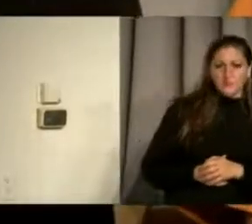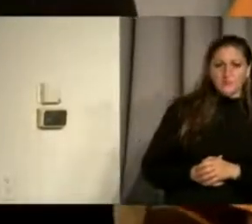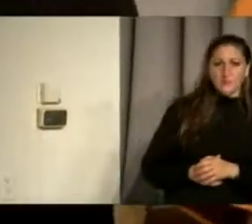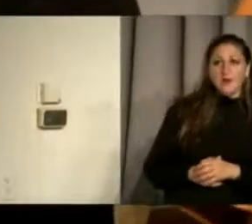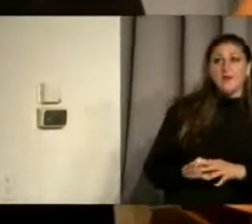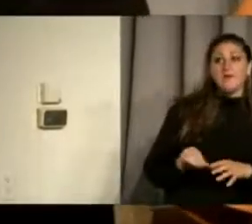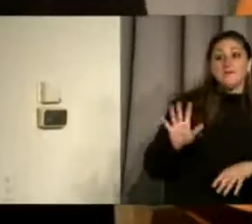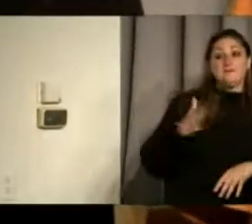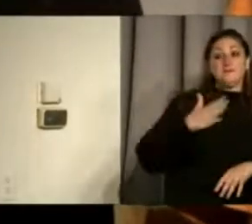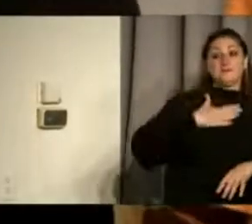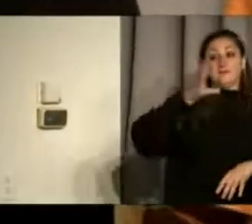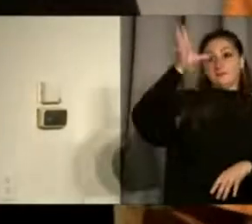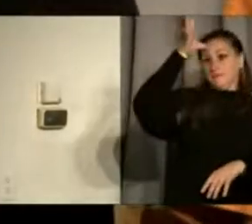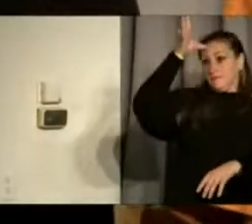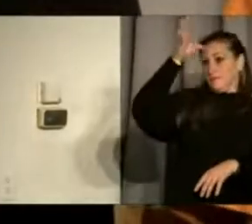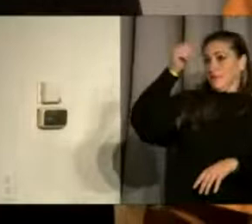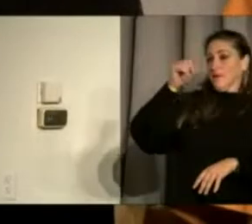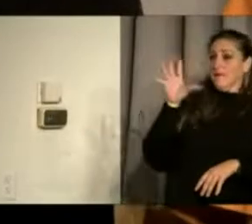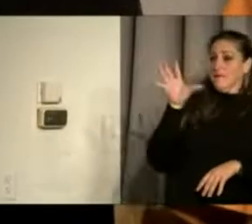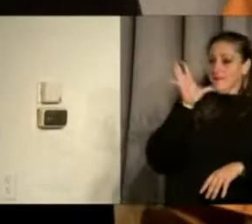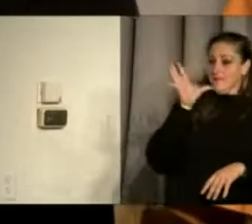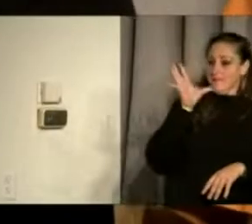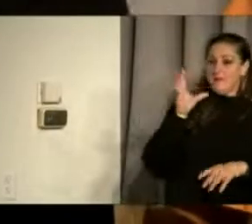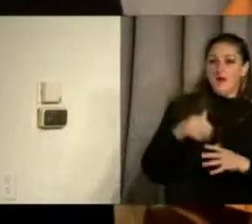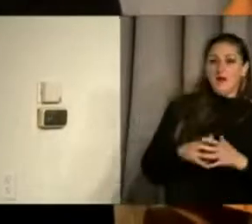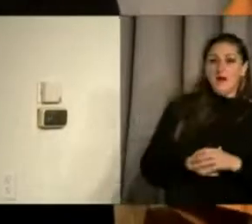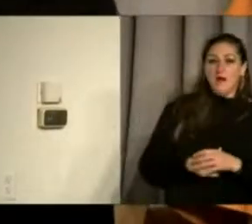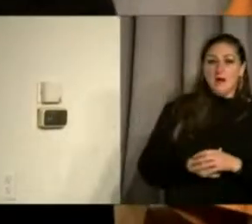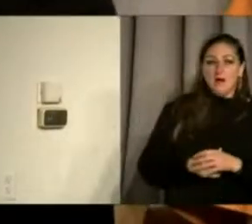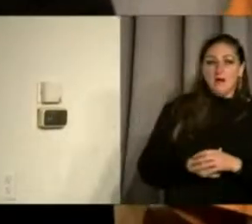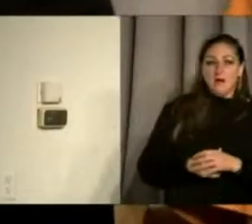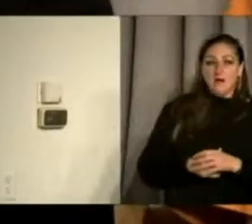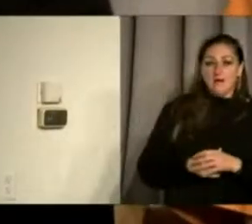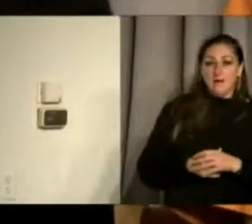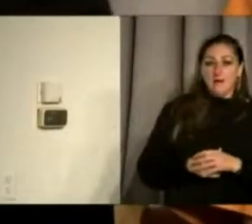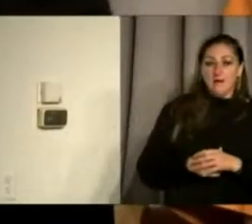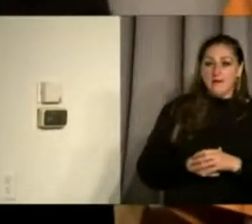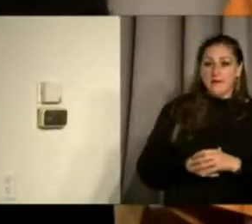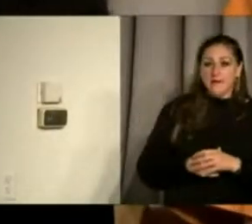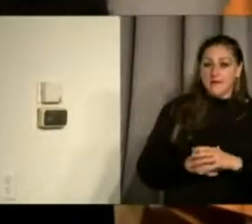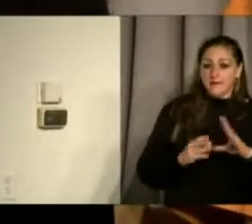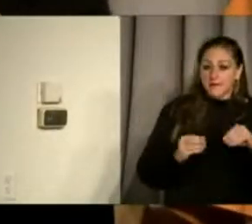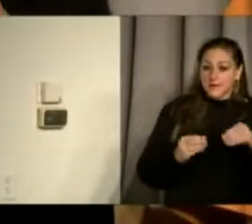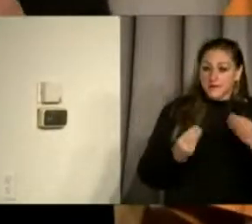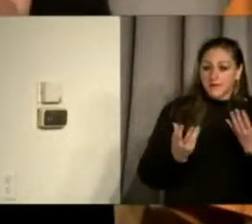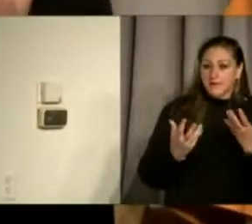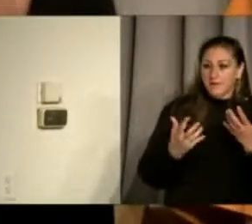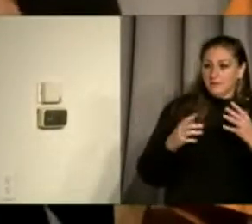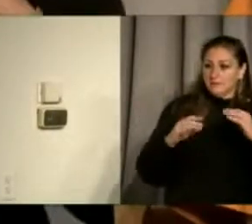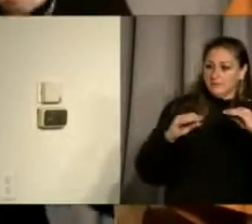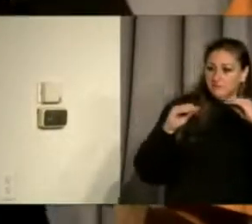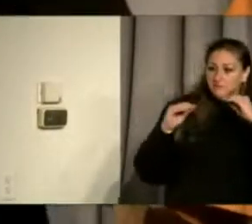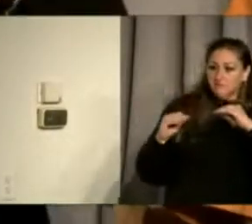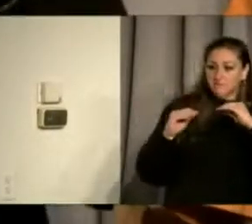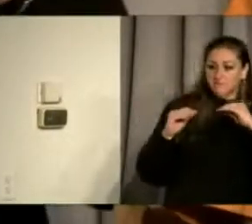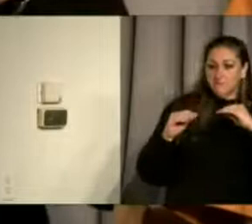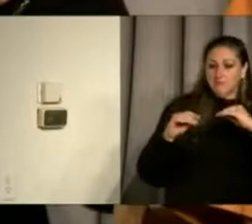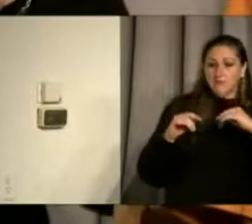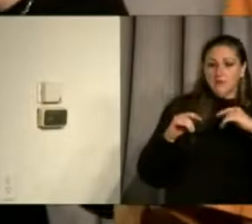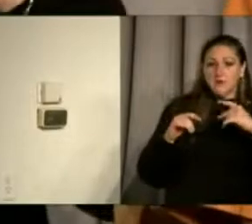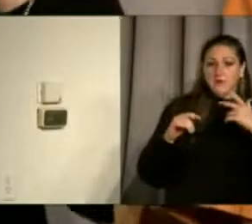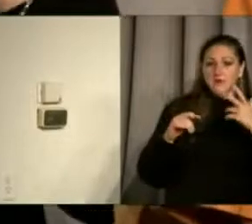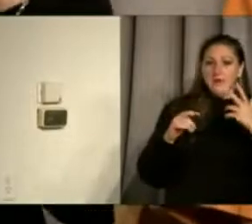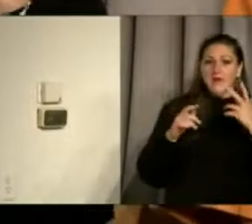My dad, my mom, they were indigenous. They believed in the original instructions, meaning they